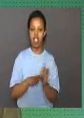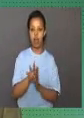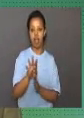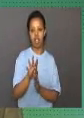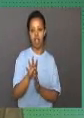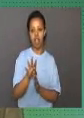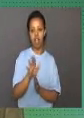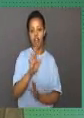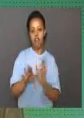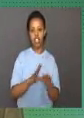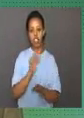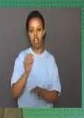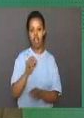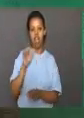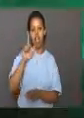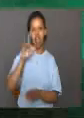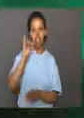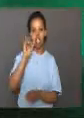the lytic cycle.